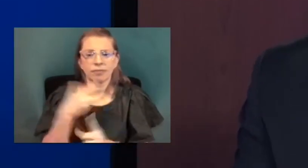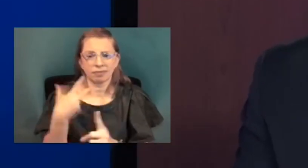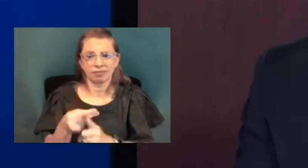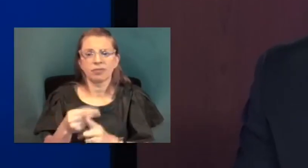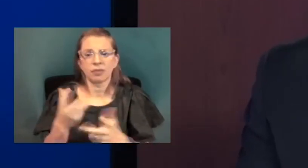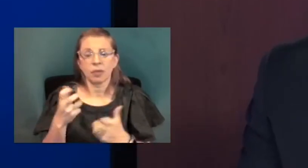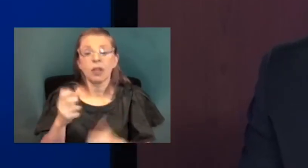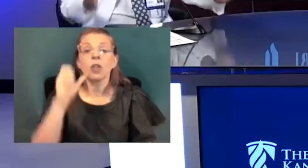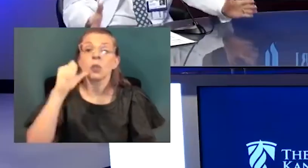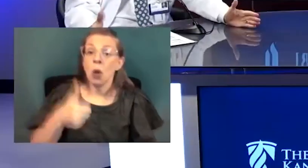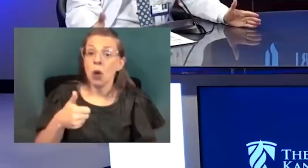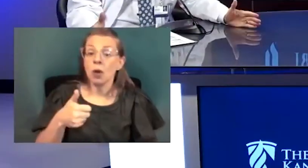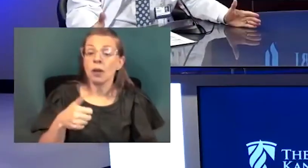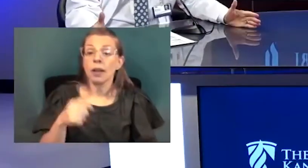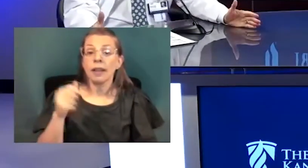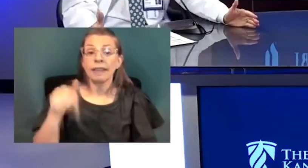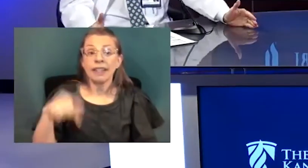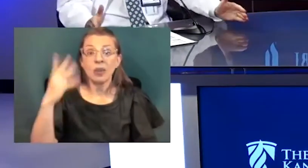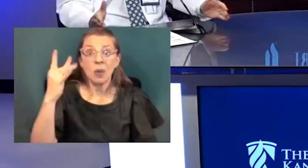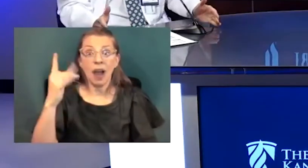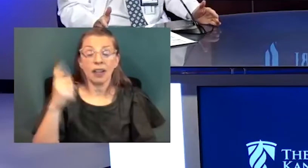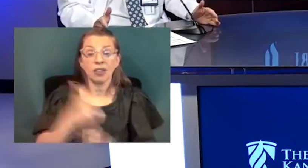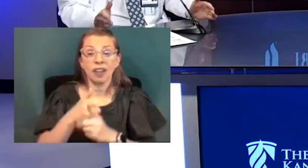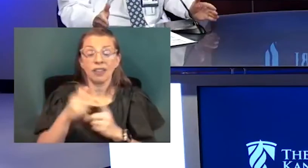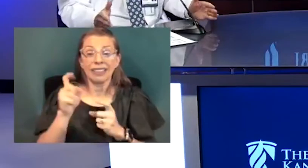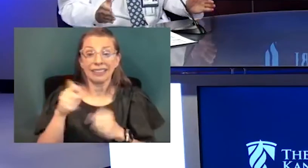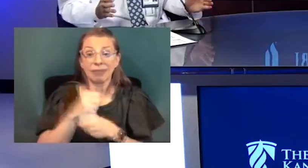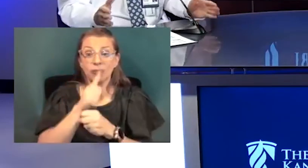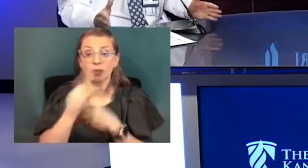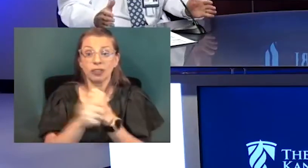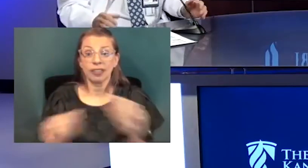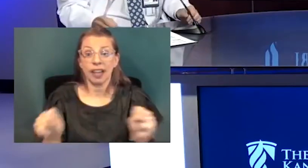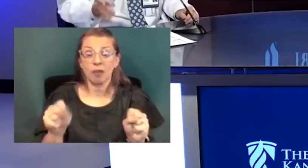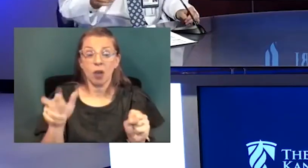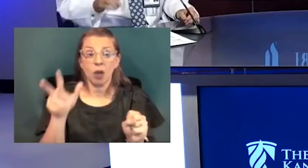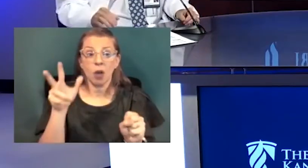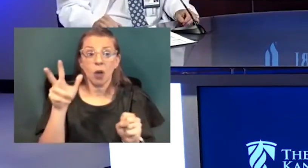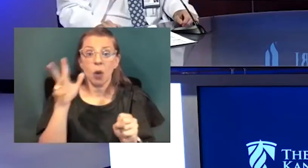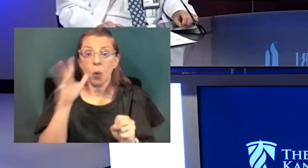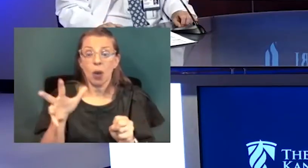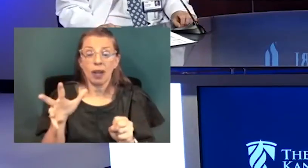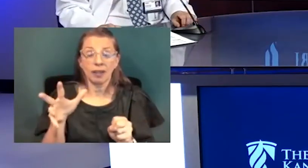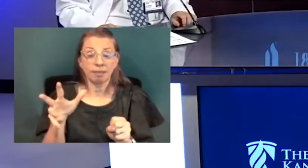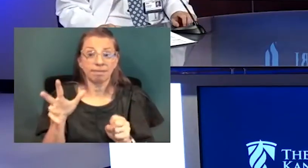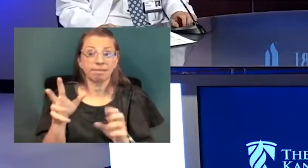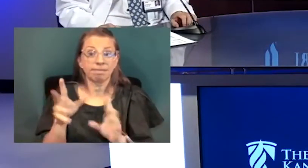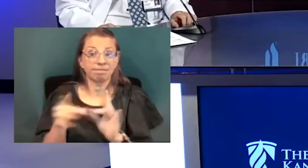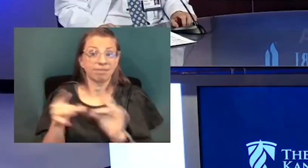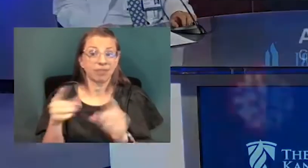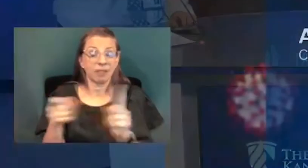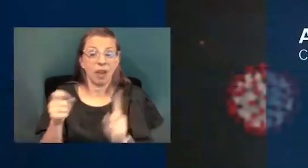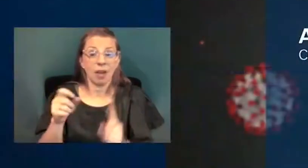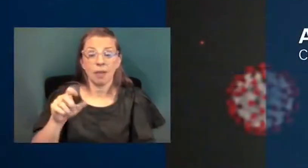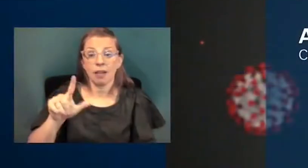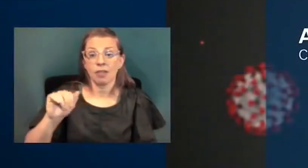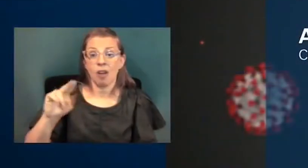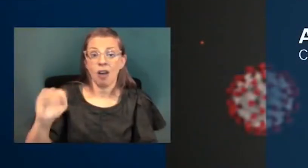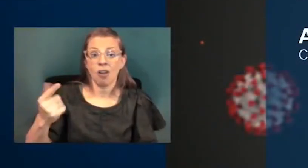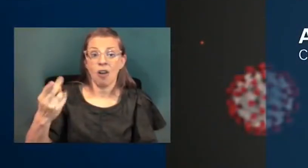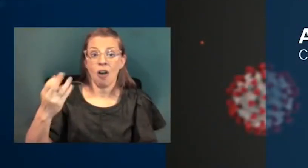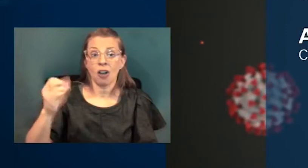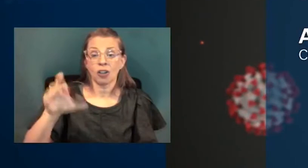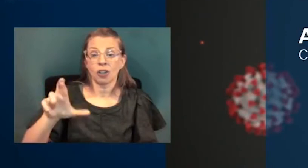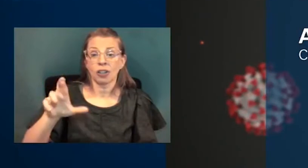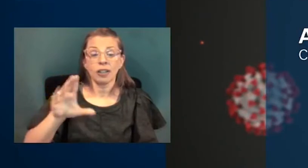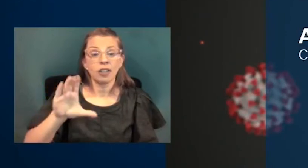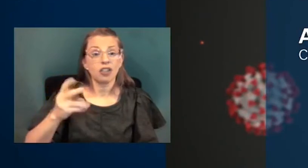and this is why you got to make sure you're safe, we're going to hear from more long haulers. Daniel Freeman is a chaplain here at the health system. He has been suffering